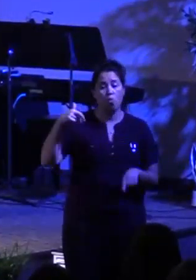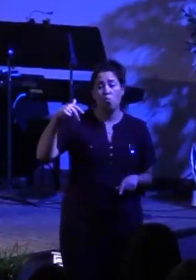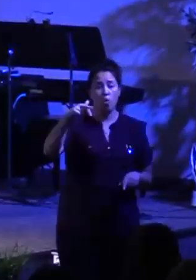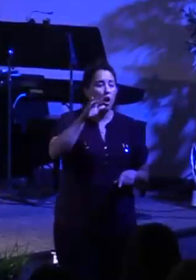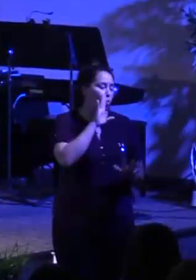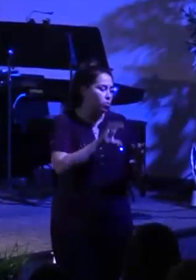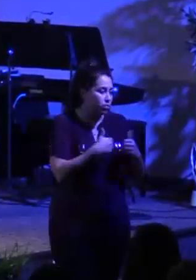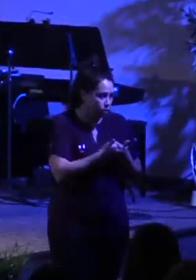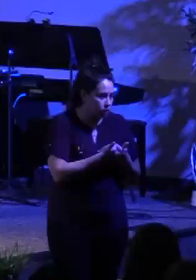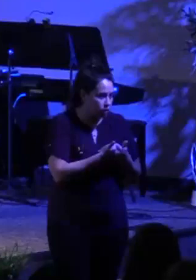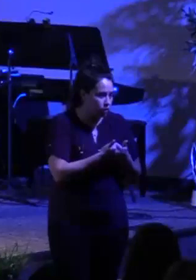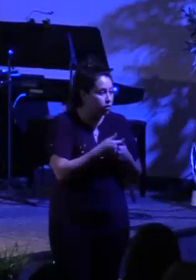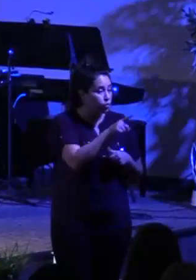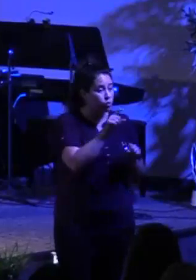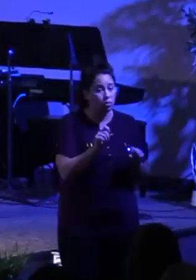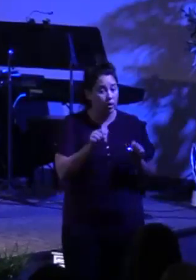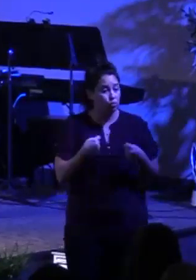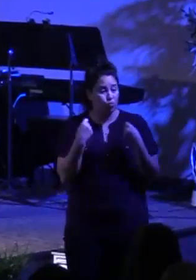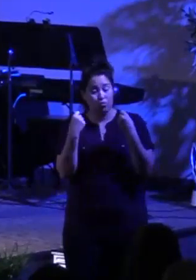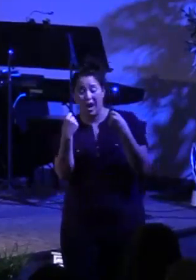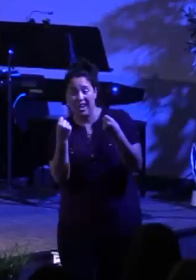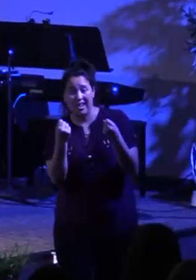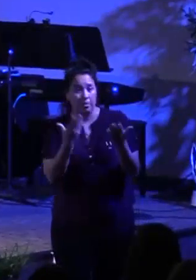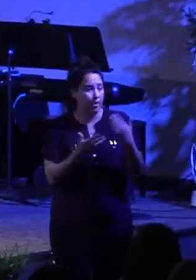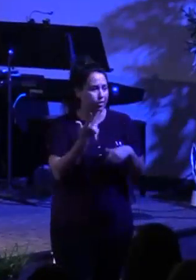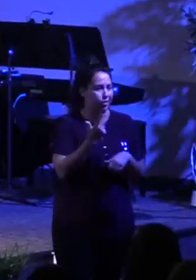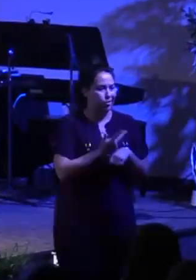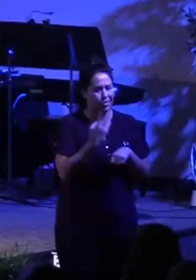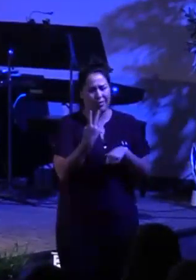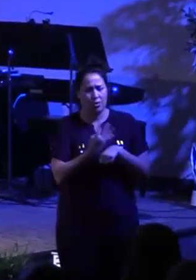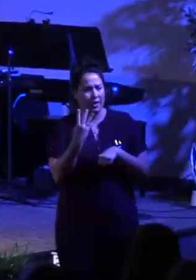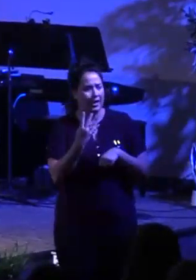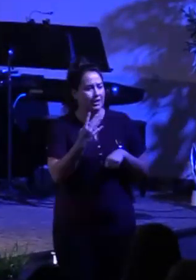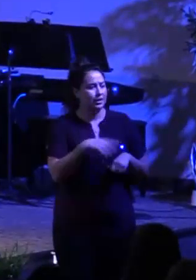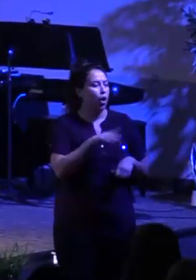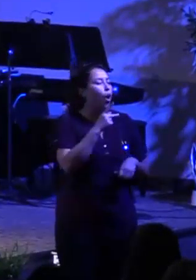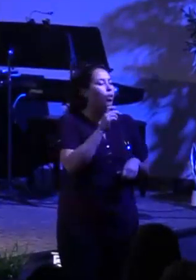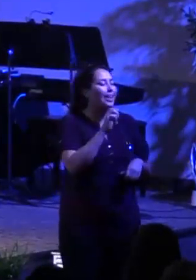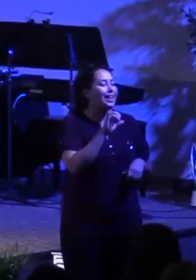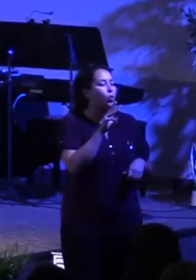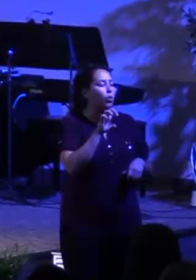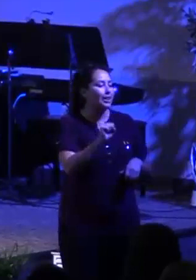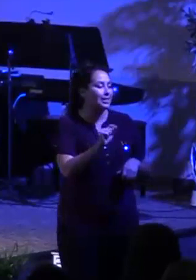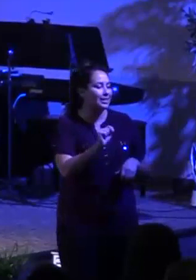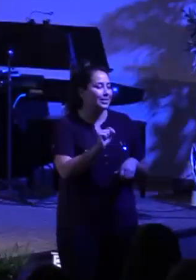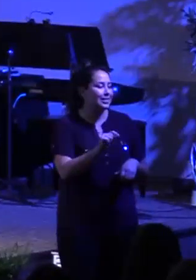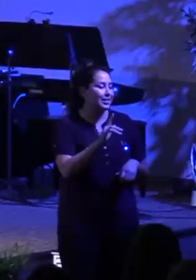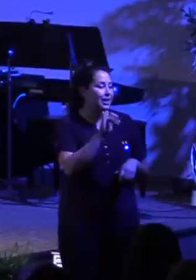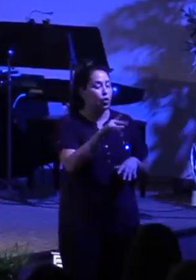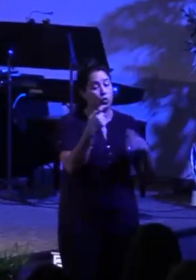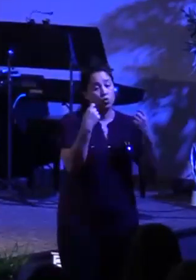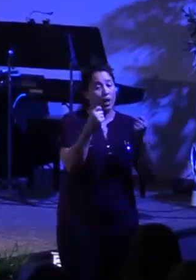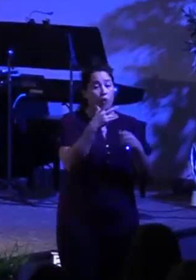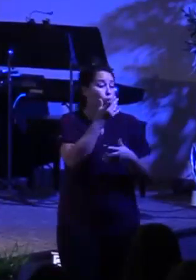challenging. You can take a car. It's going to take you there maybe 3-4 days, you can get to Key West. Or you can take a plane, and you'll be in the beach in about